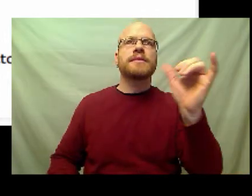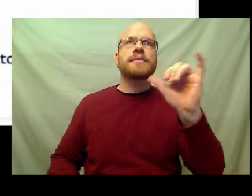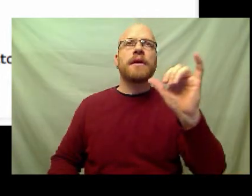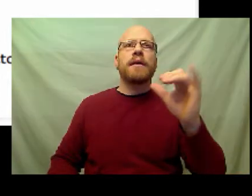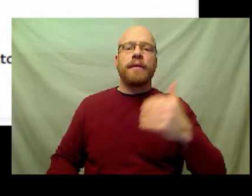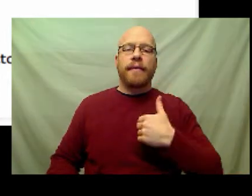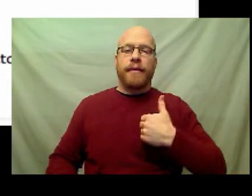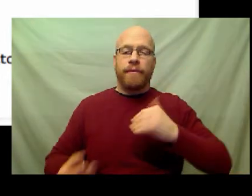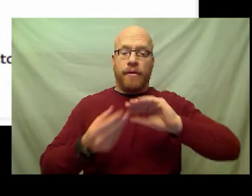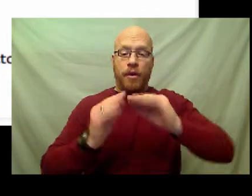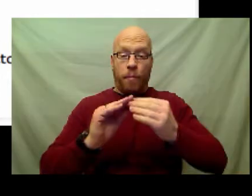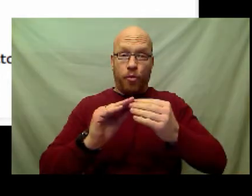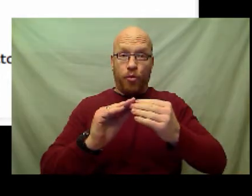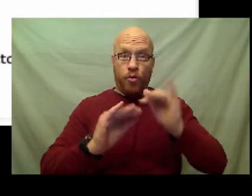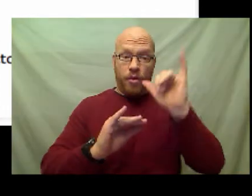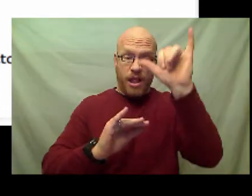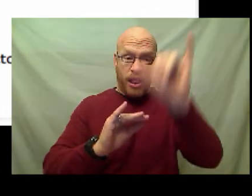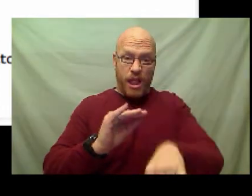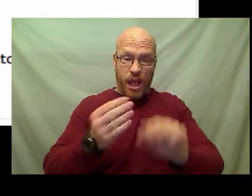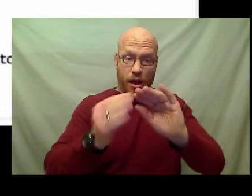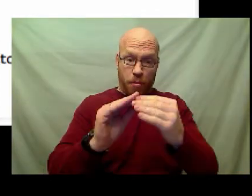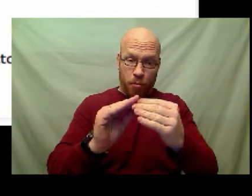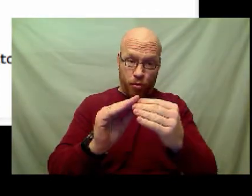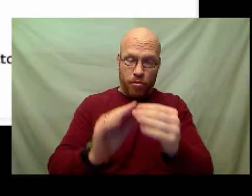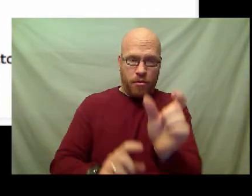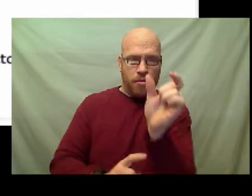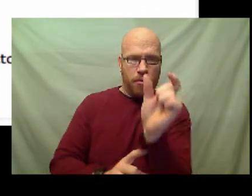It's like having a number, and this number